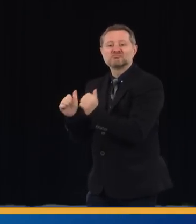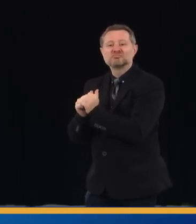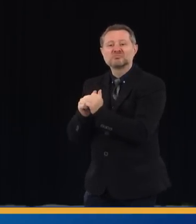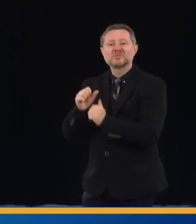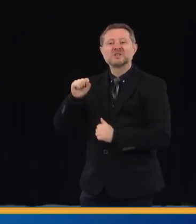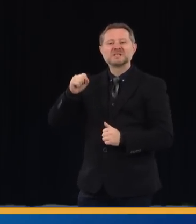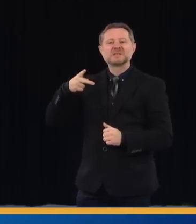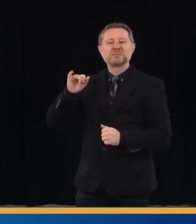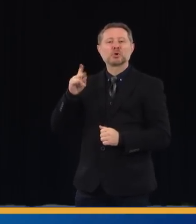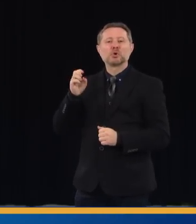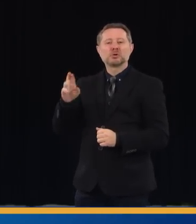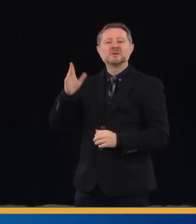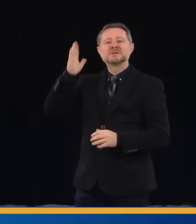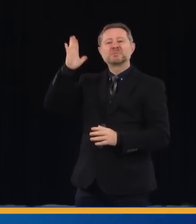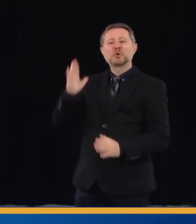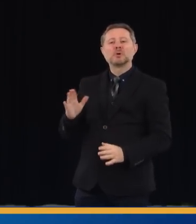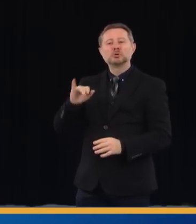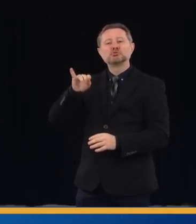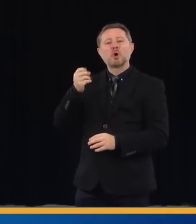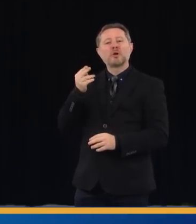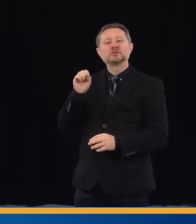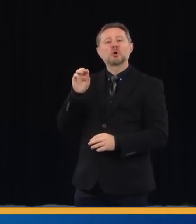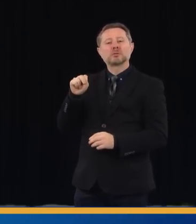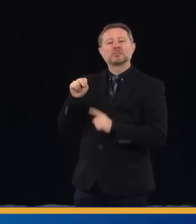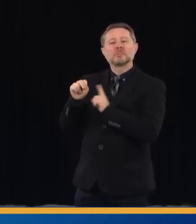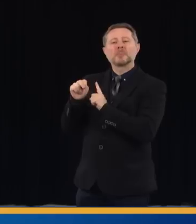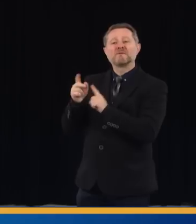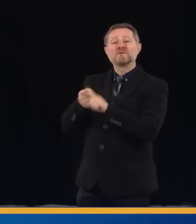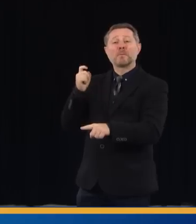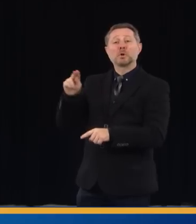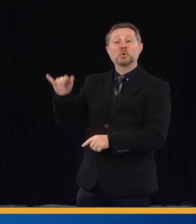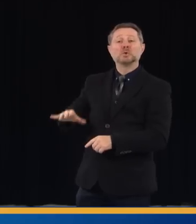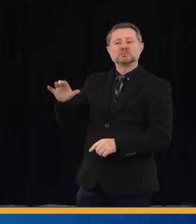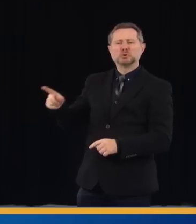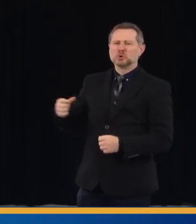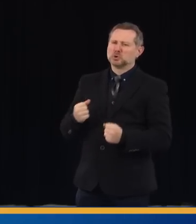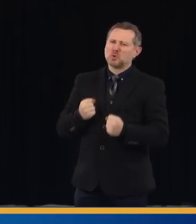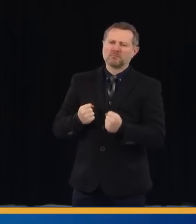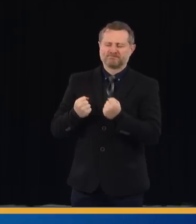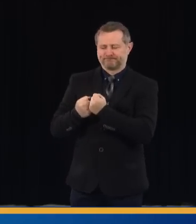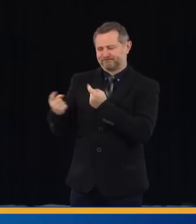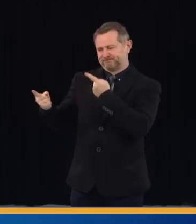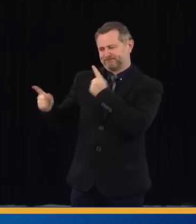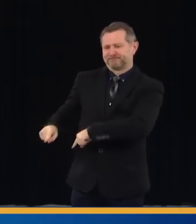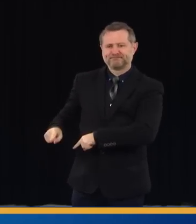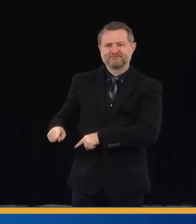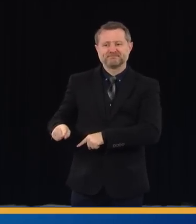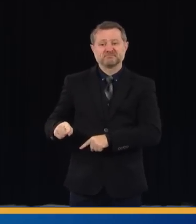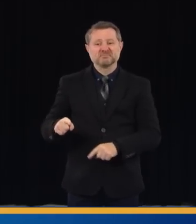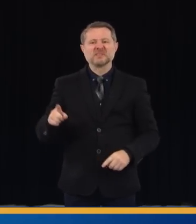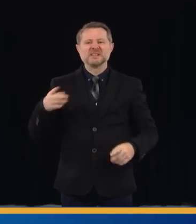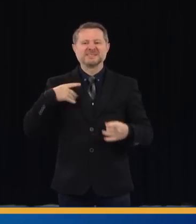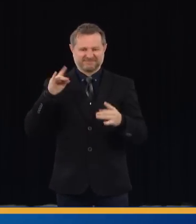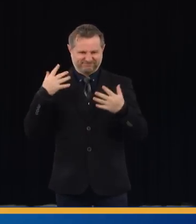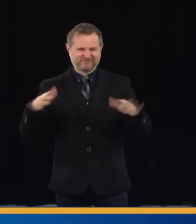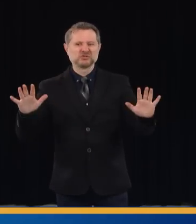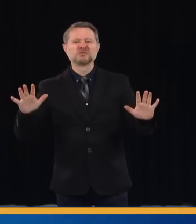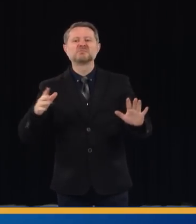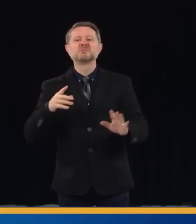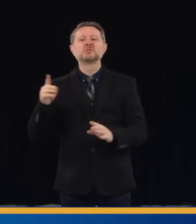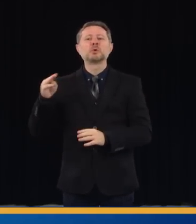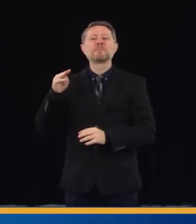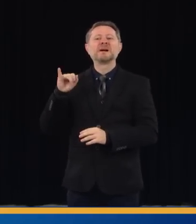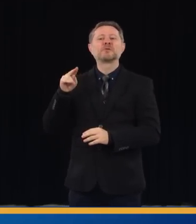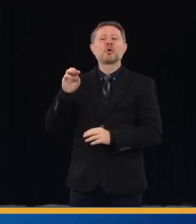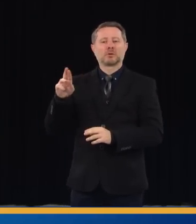very strongly about this, who did from day one. We agreed initially with the mayor that we would try compliance, and the mayor was